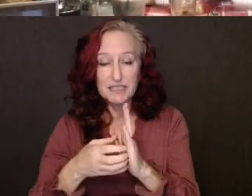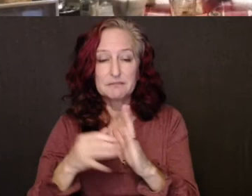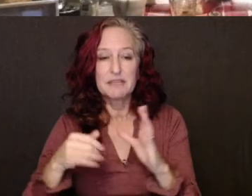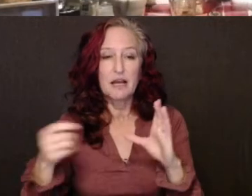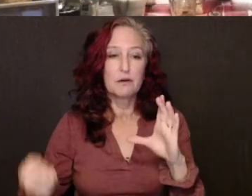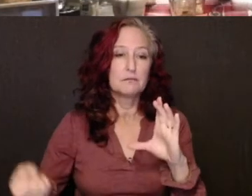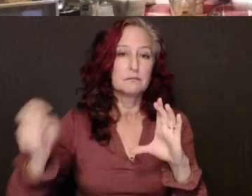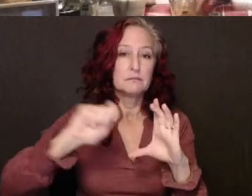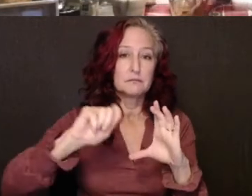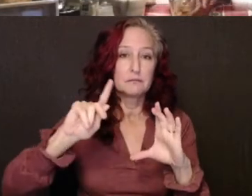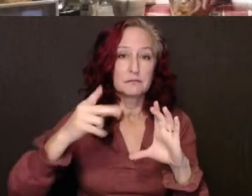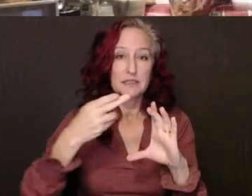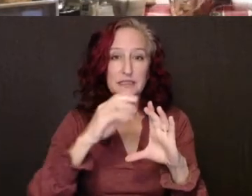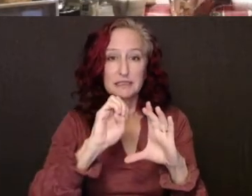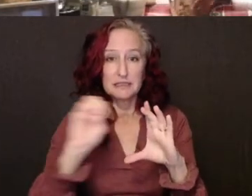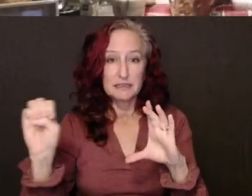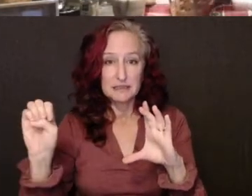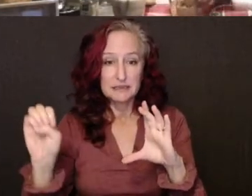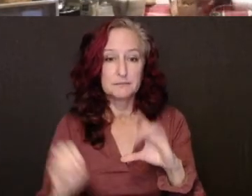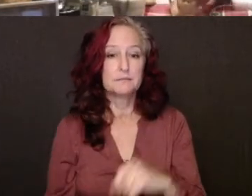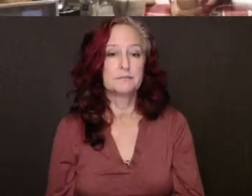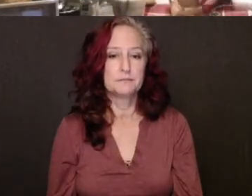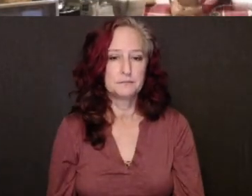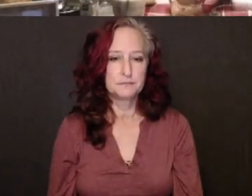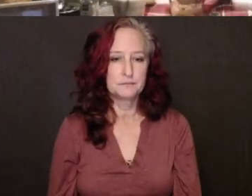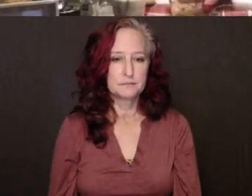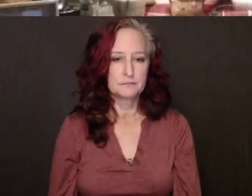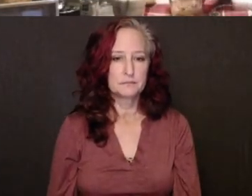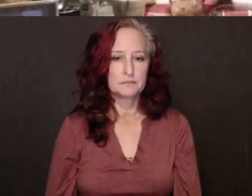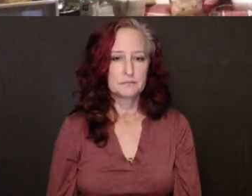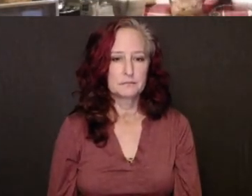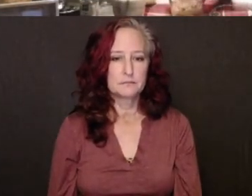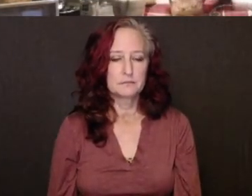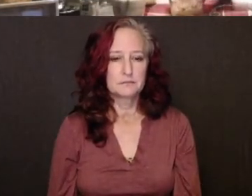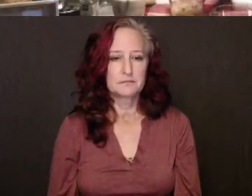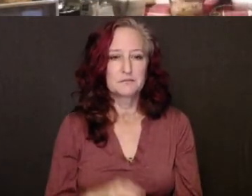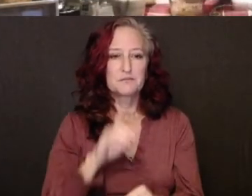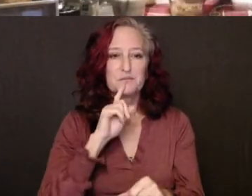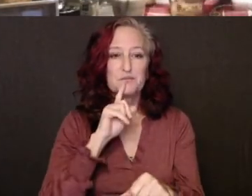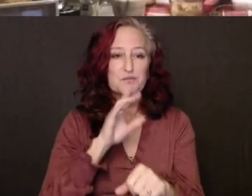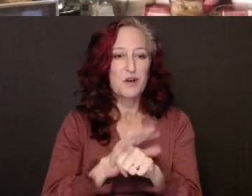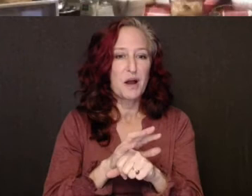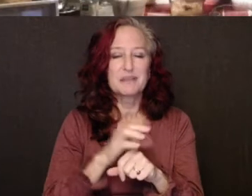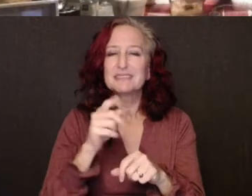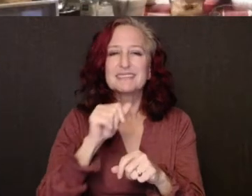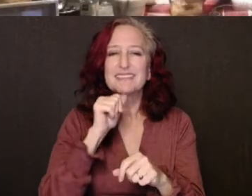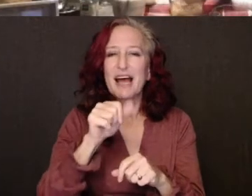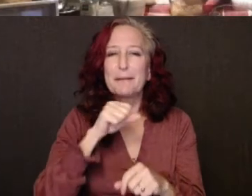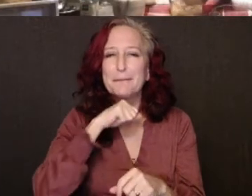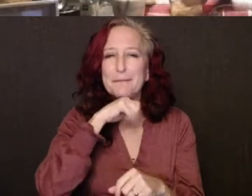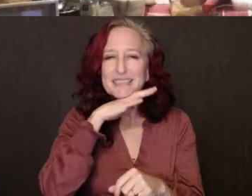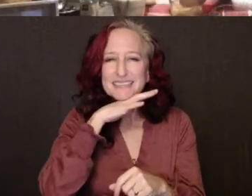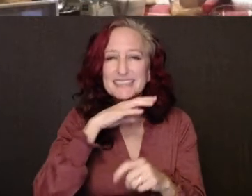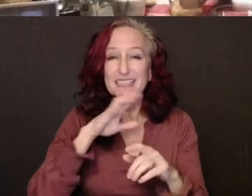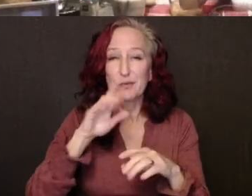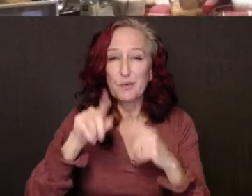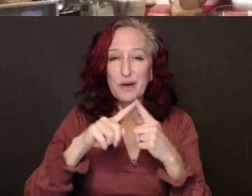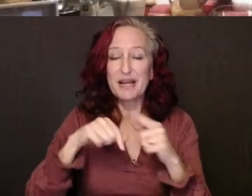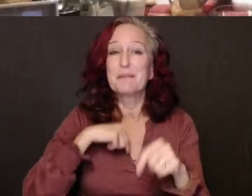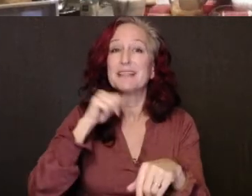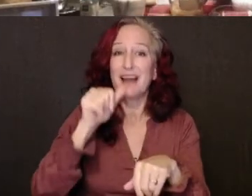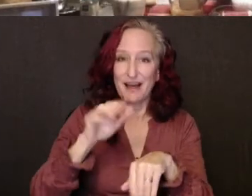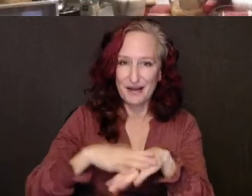leave it in the fridge till you serve your dinner that night? I think that would be totally fine. Yeah. Yeah, you